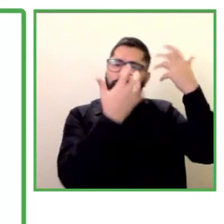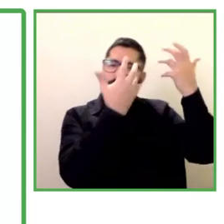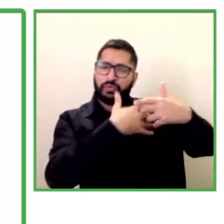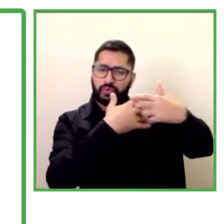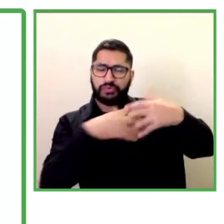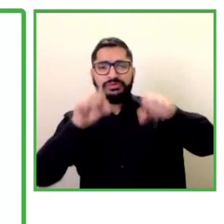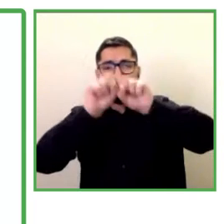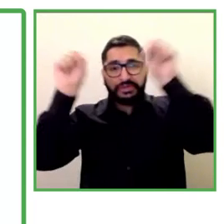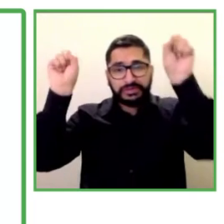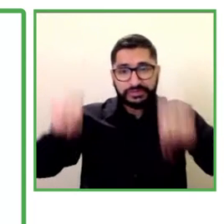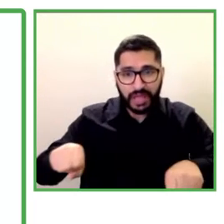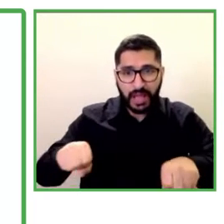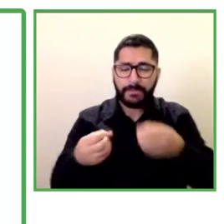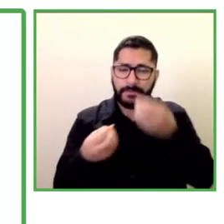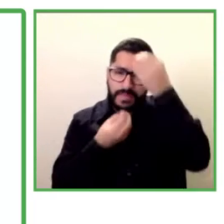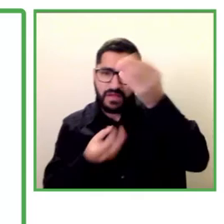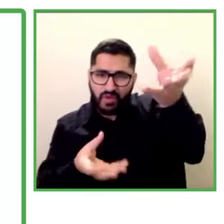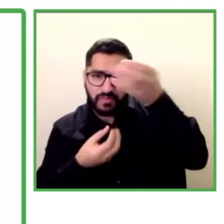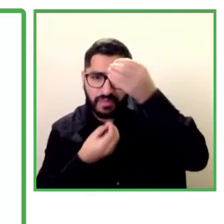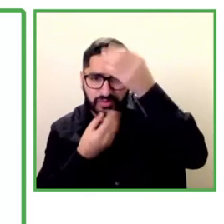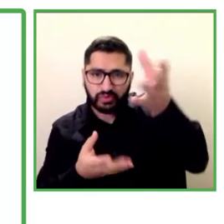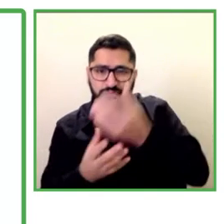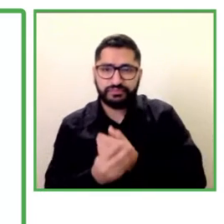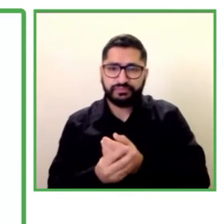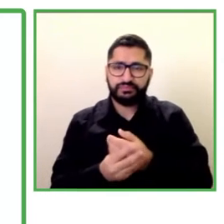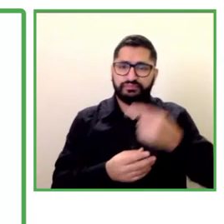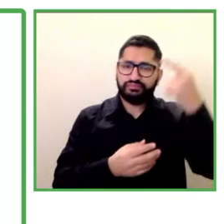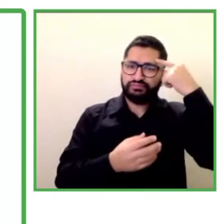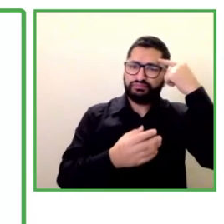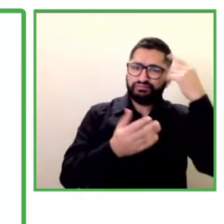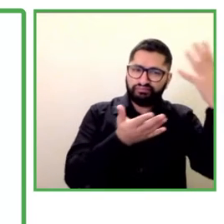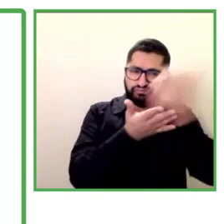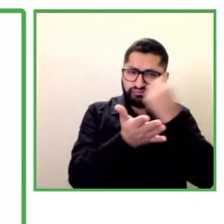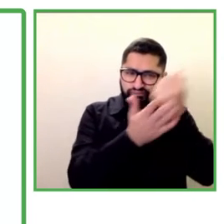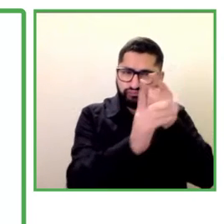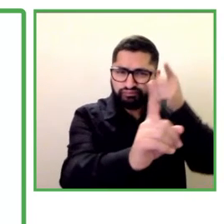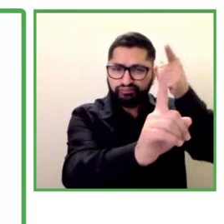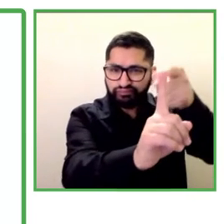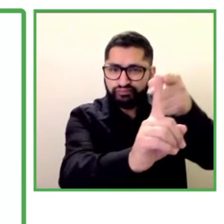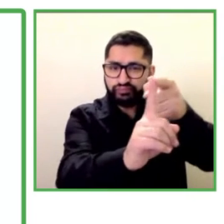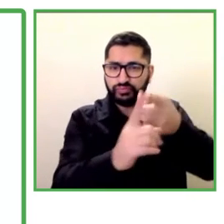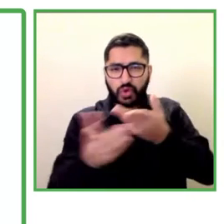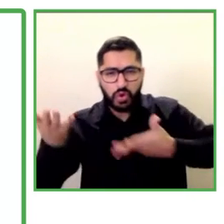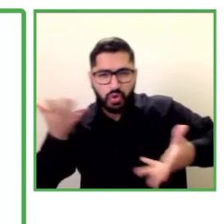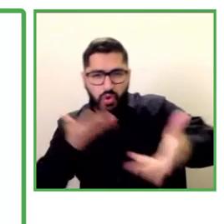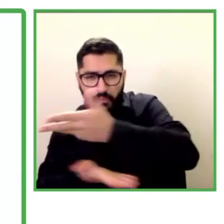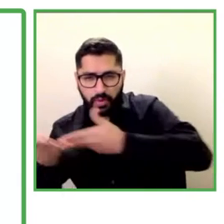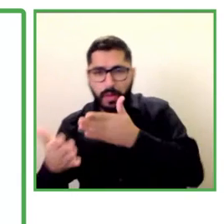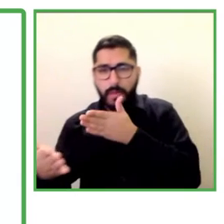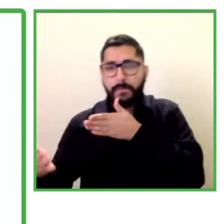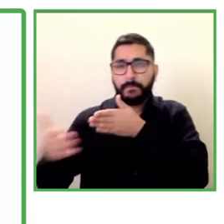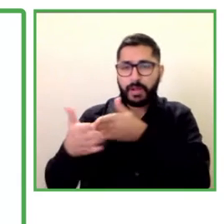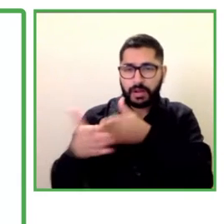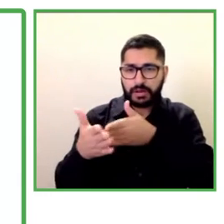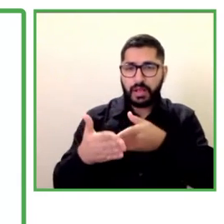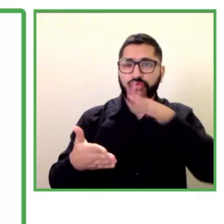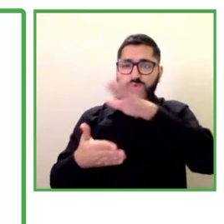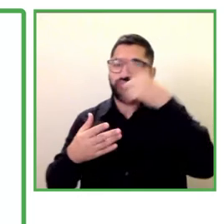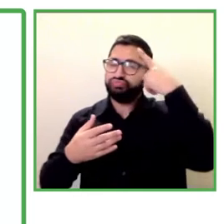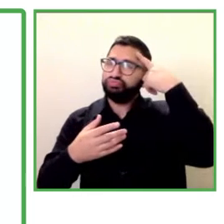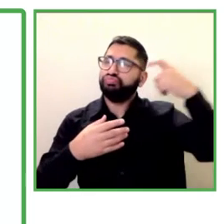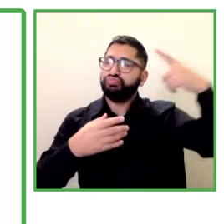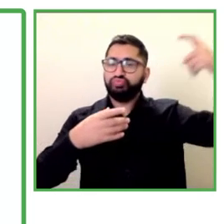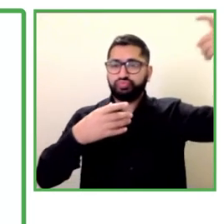indicators, different projections and ambitions for the long term. We share barriers, but also very important